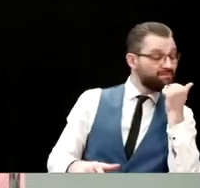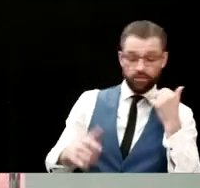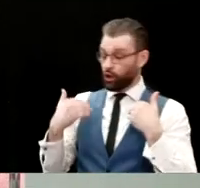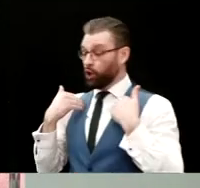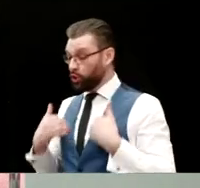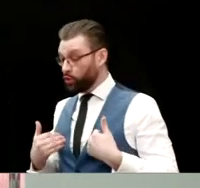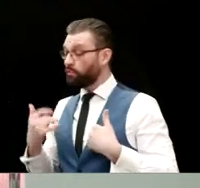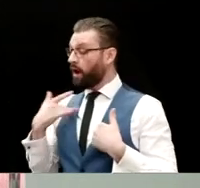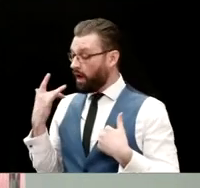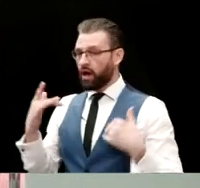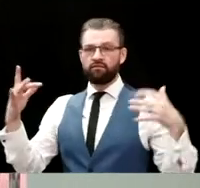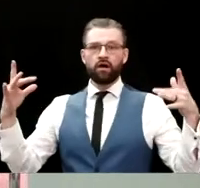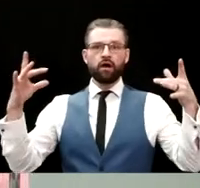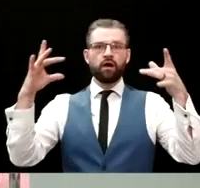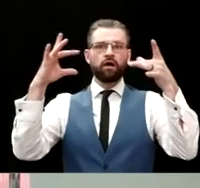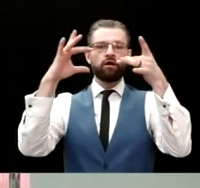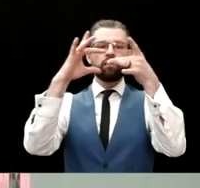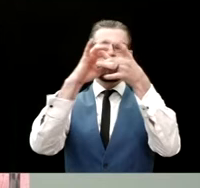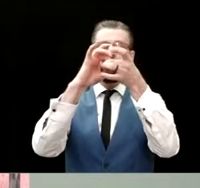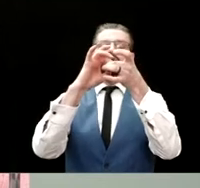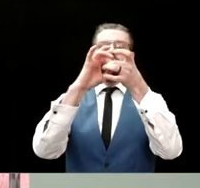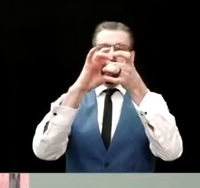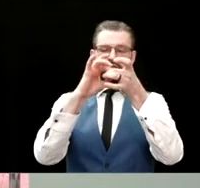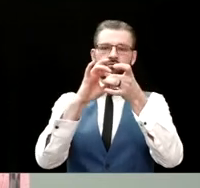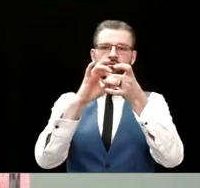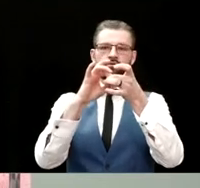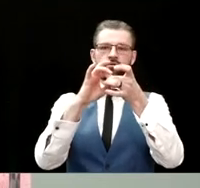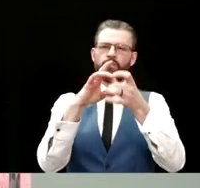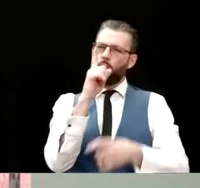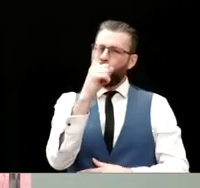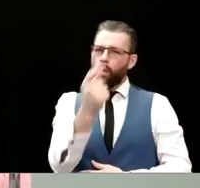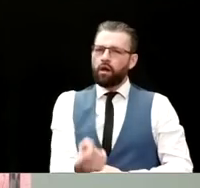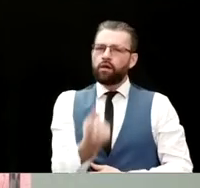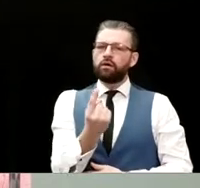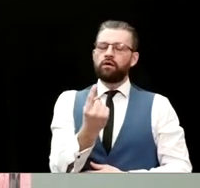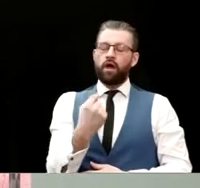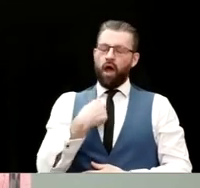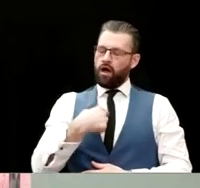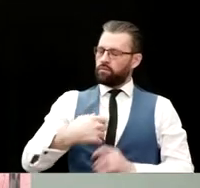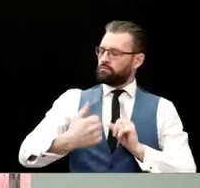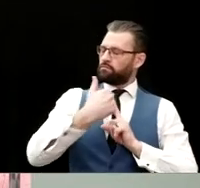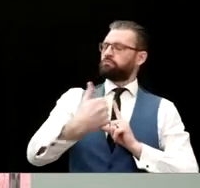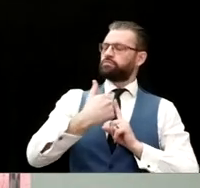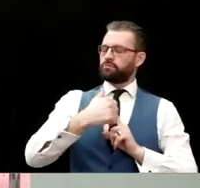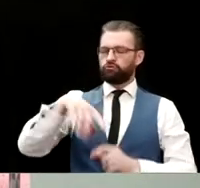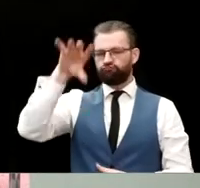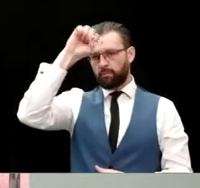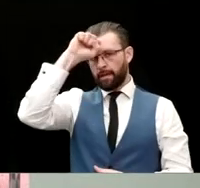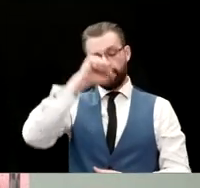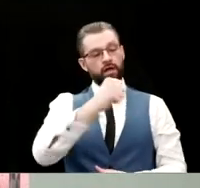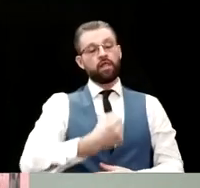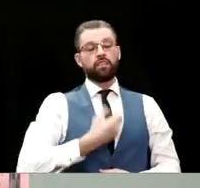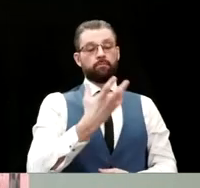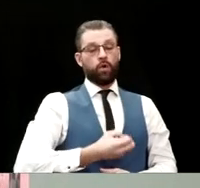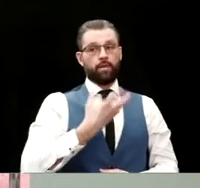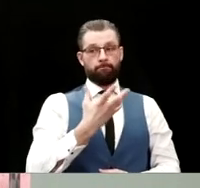lives and formed that connection. One moment in particular that I remember was reading out the poem,